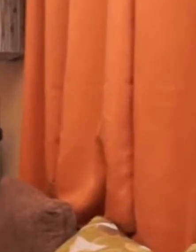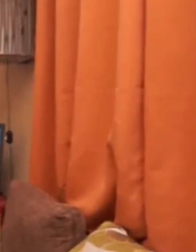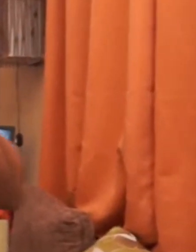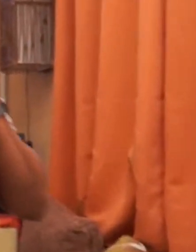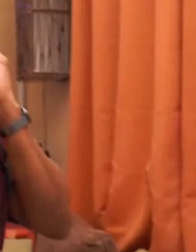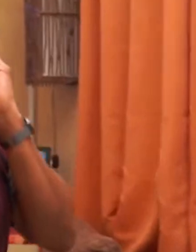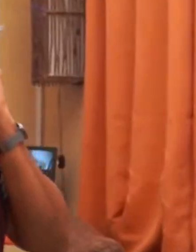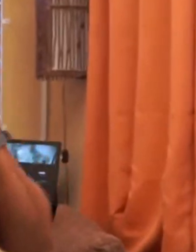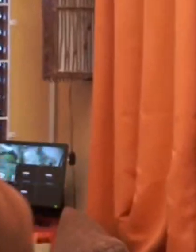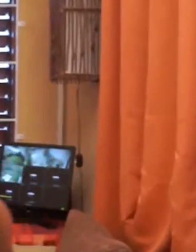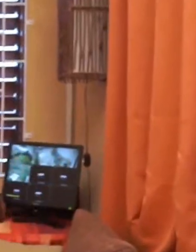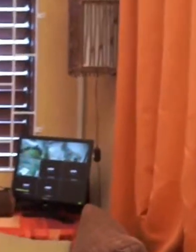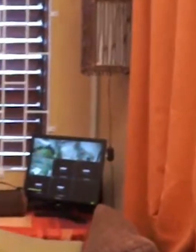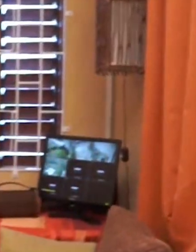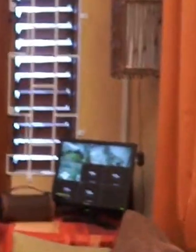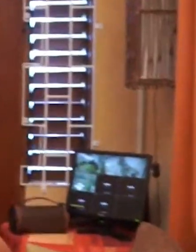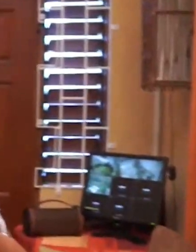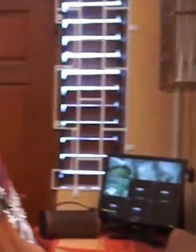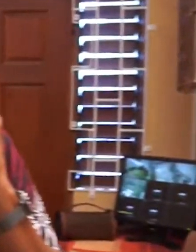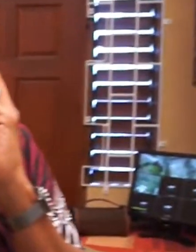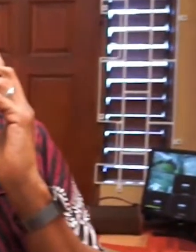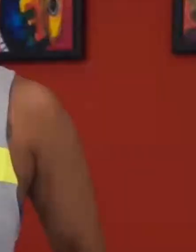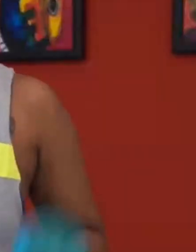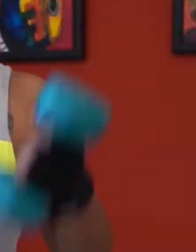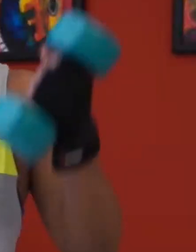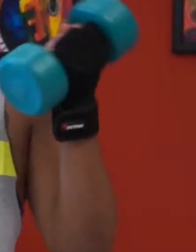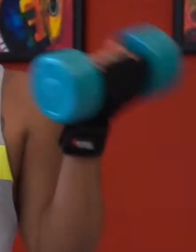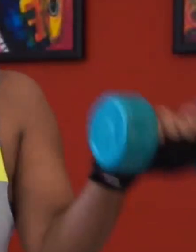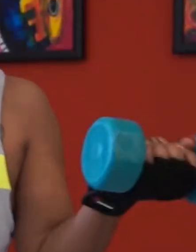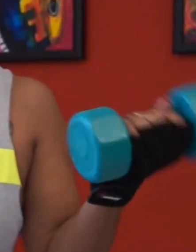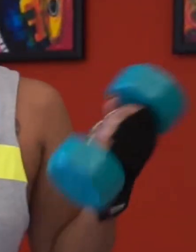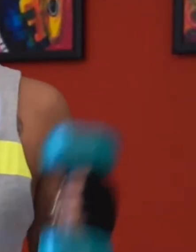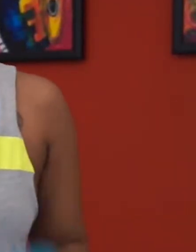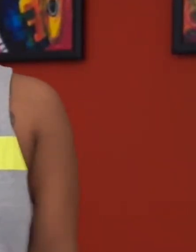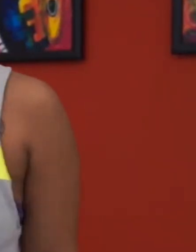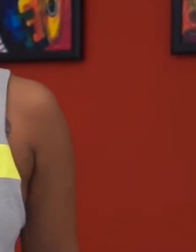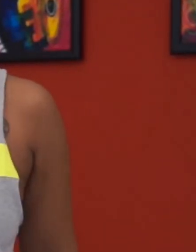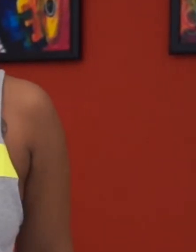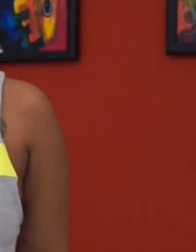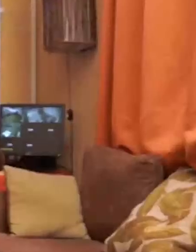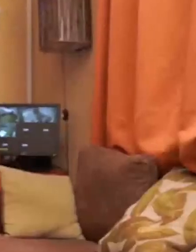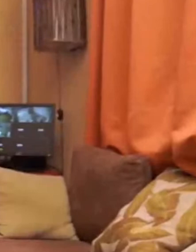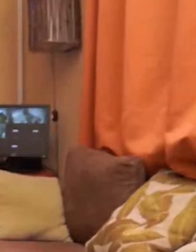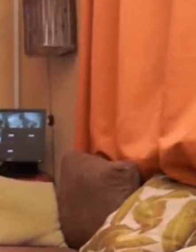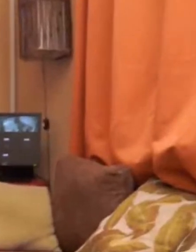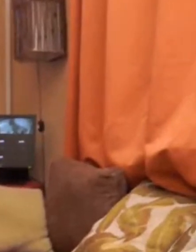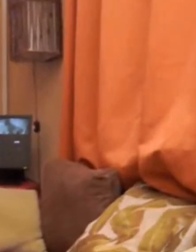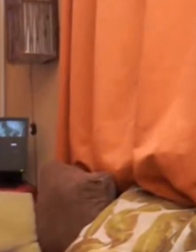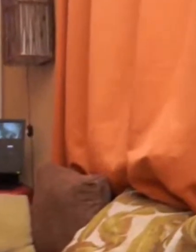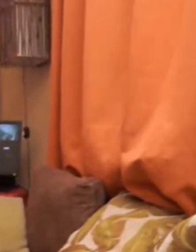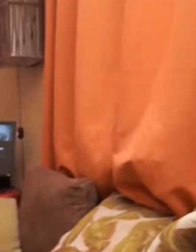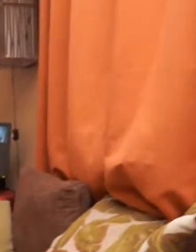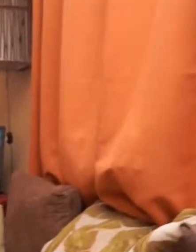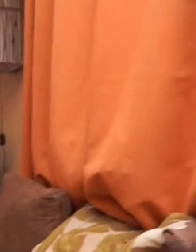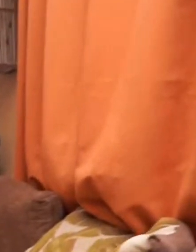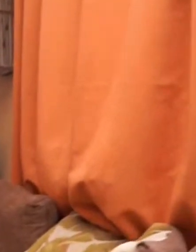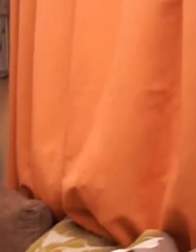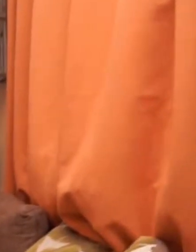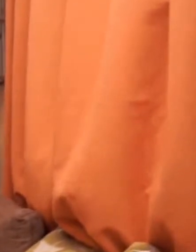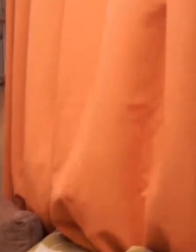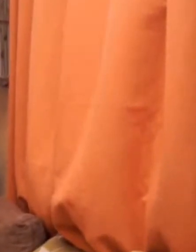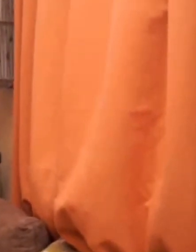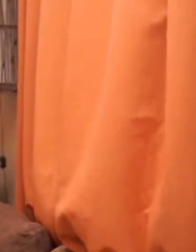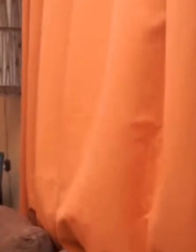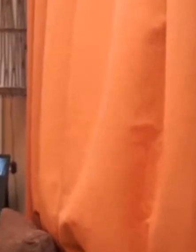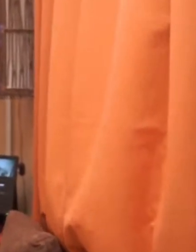get COVID, you have a better chance of recovering faster. Exactly. Grace, I never told you that I have high blood pressure. I don't even